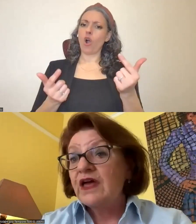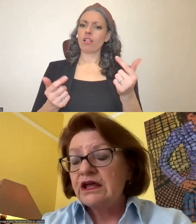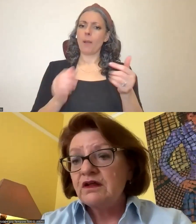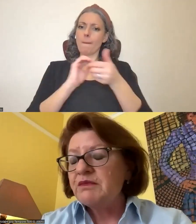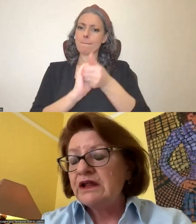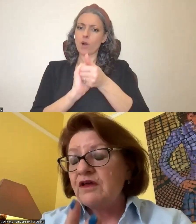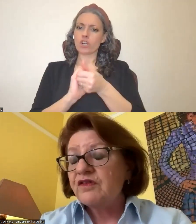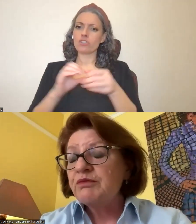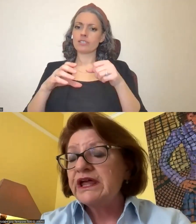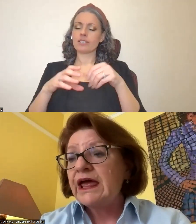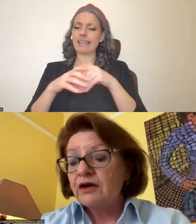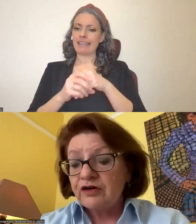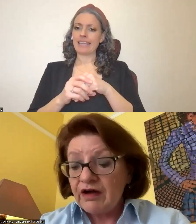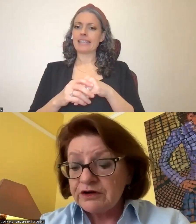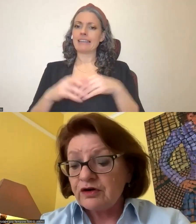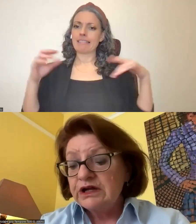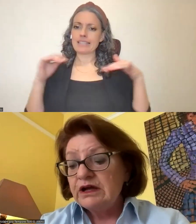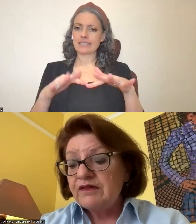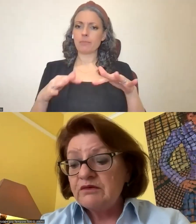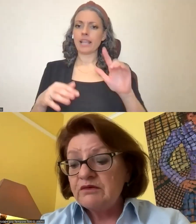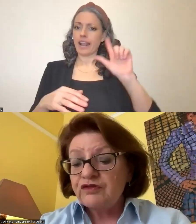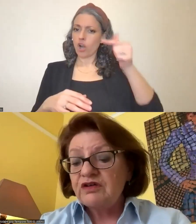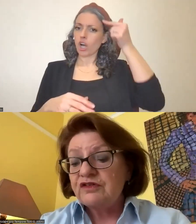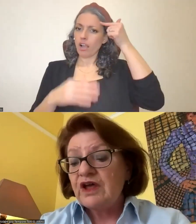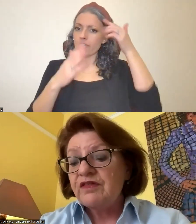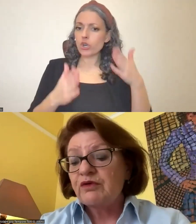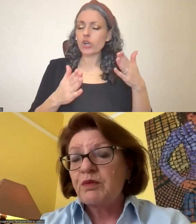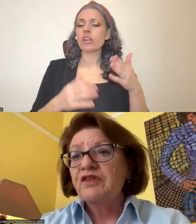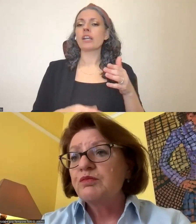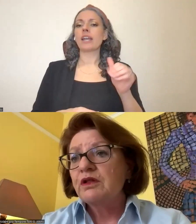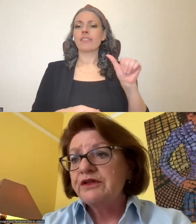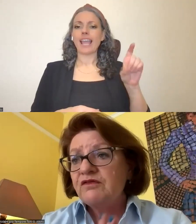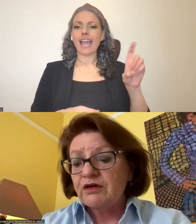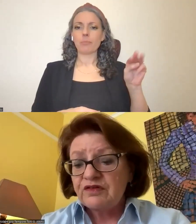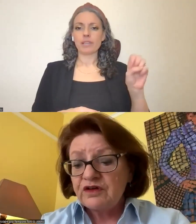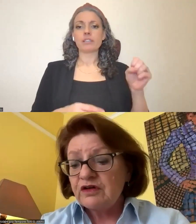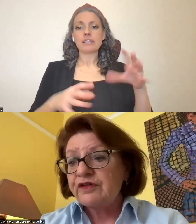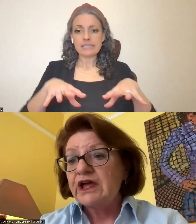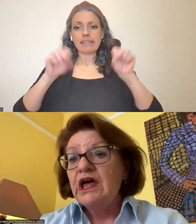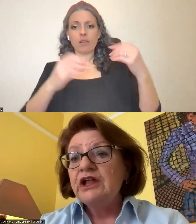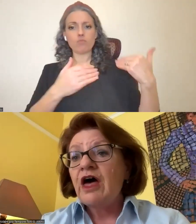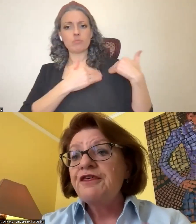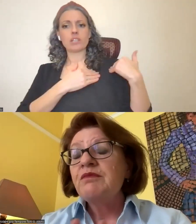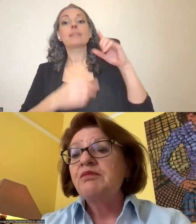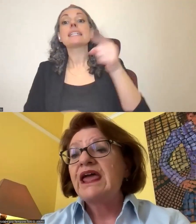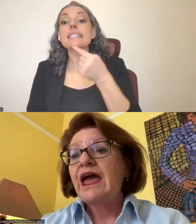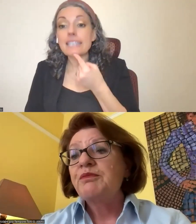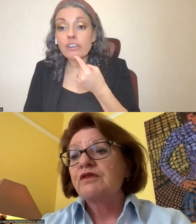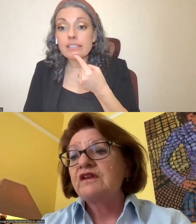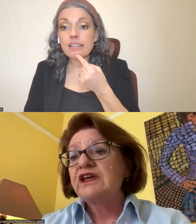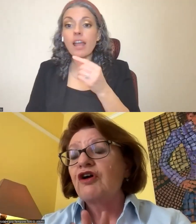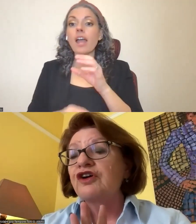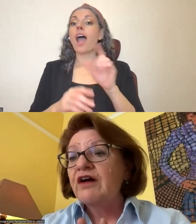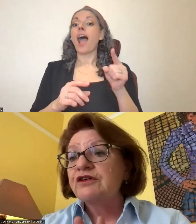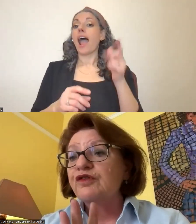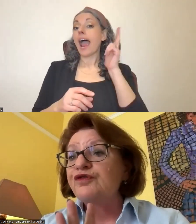the Assembly, and our governor and the administration, take that responsibility very seriously. Nothing made me happier